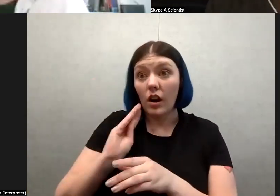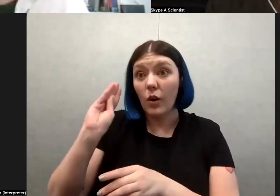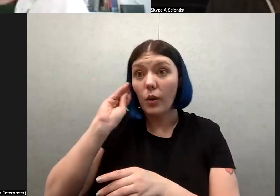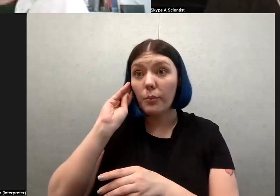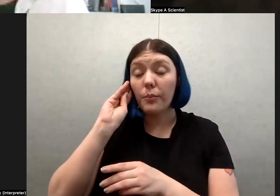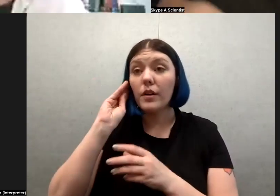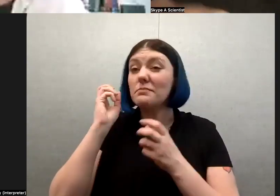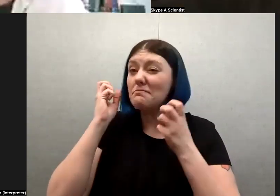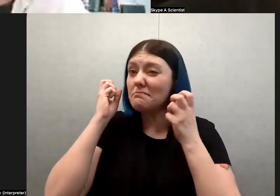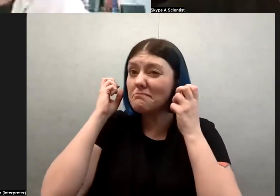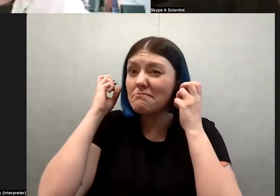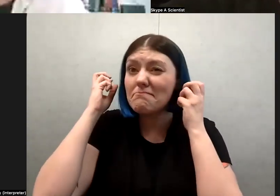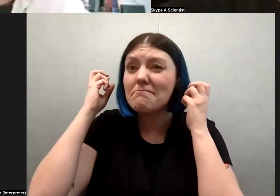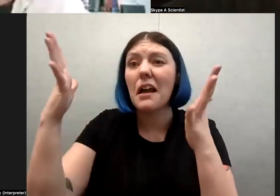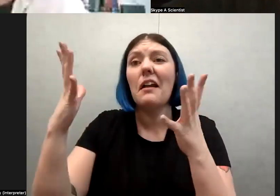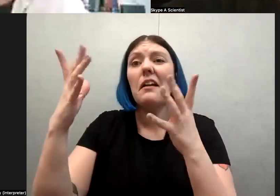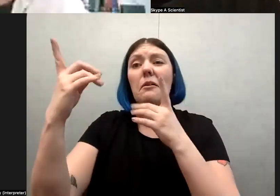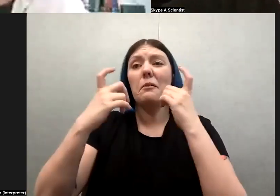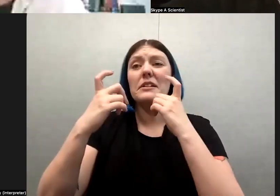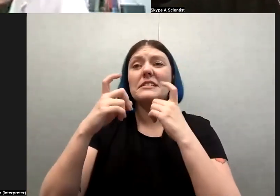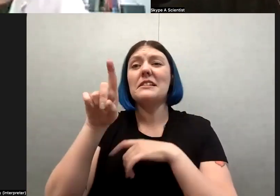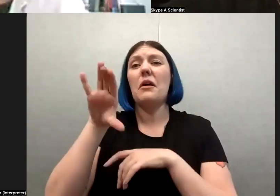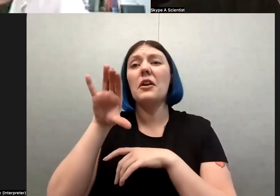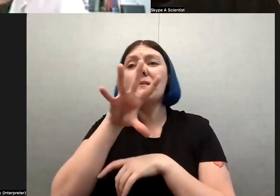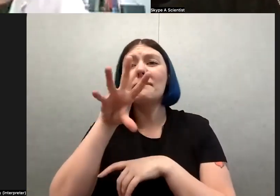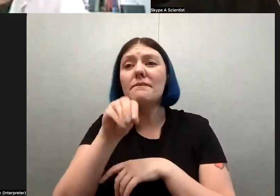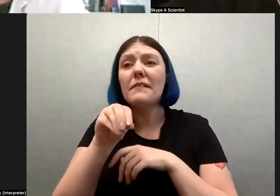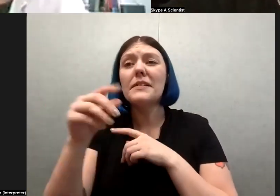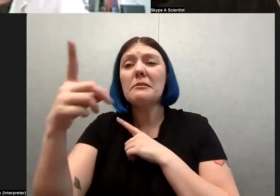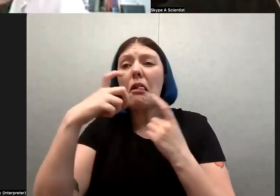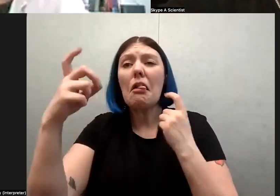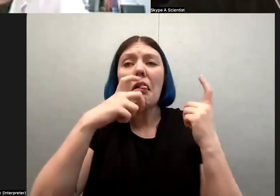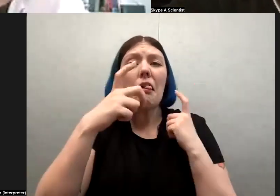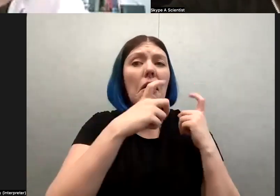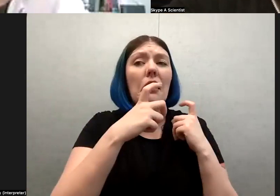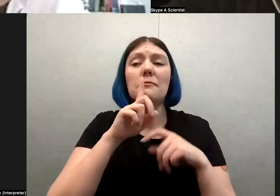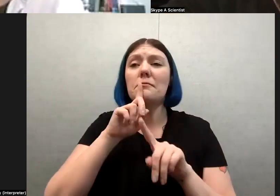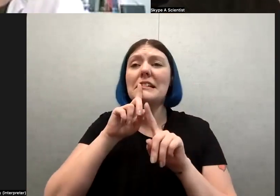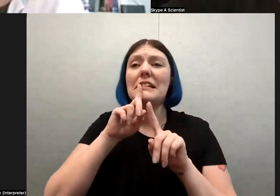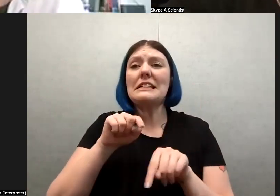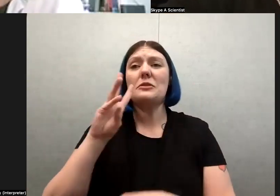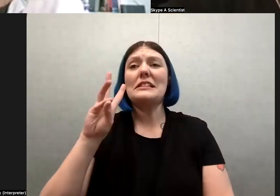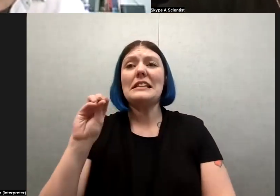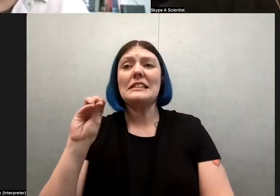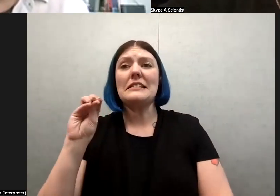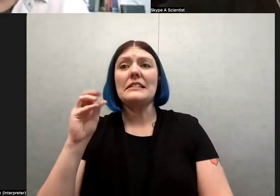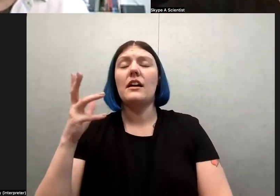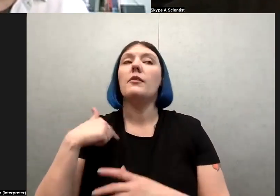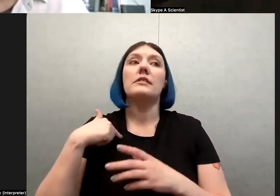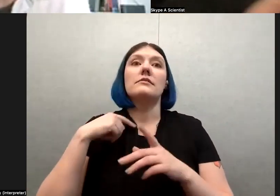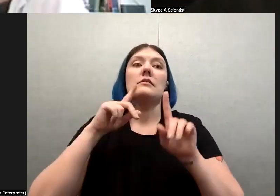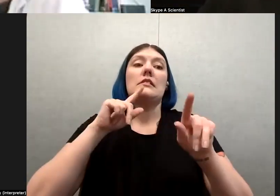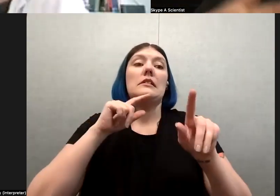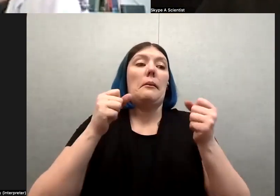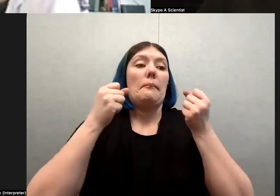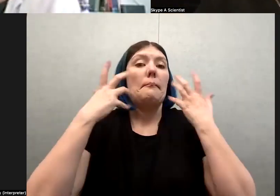of questions today. There were like 150 of them, and we only answered 60 of them. I got through as many as we possibly can. So